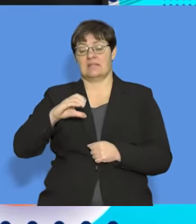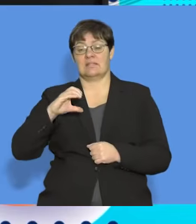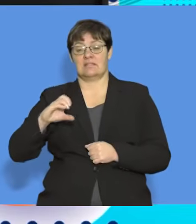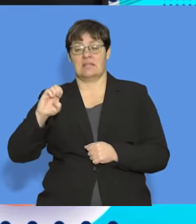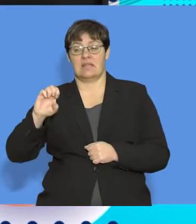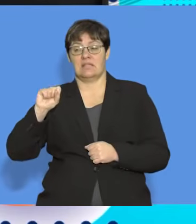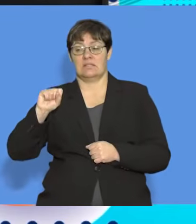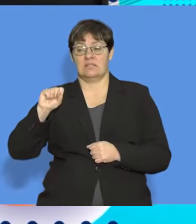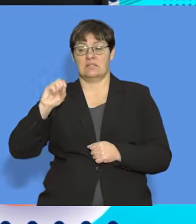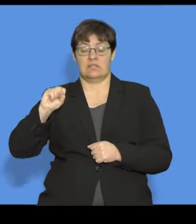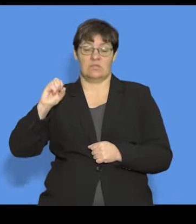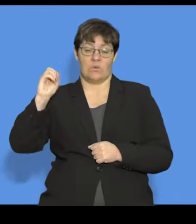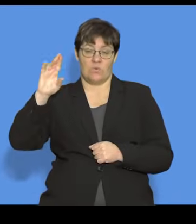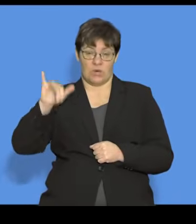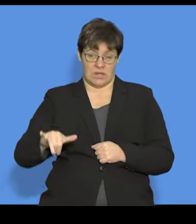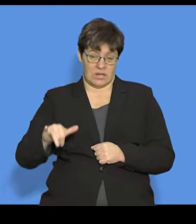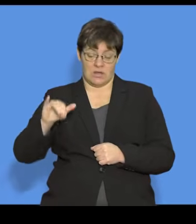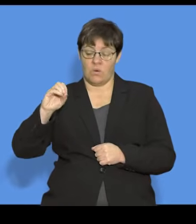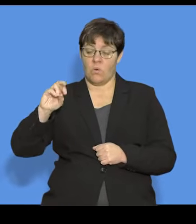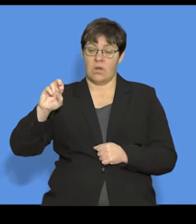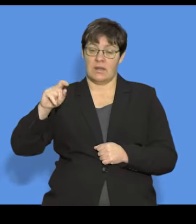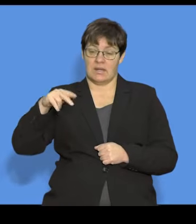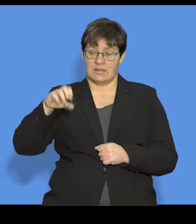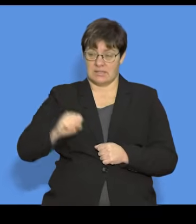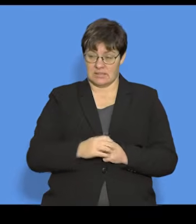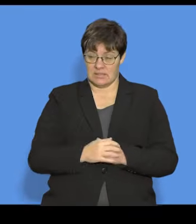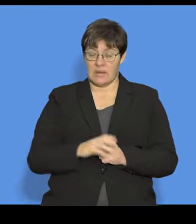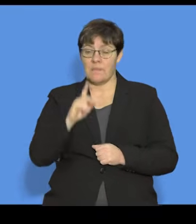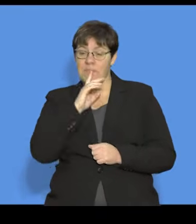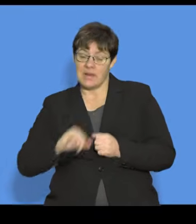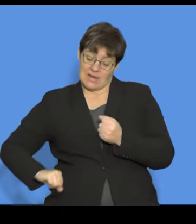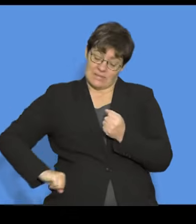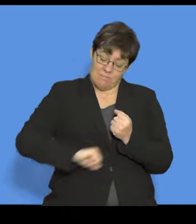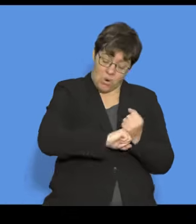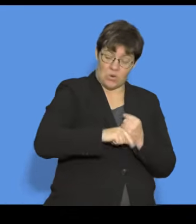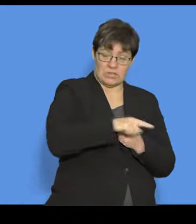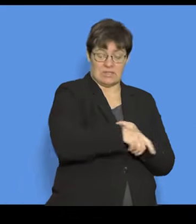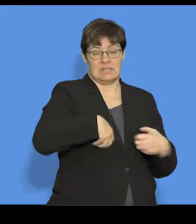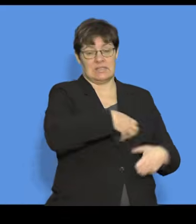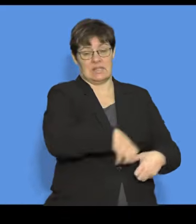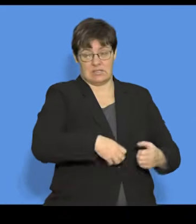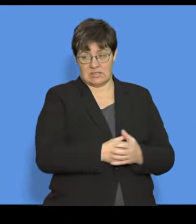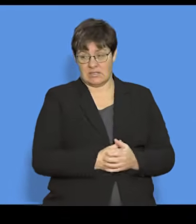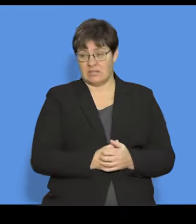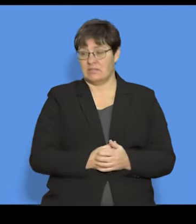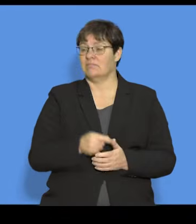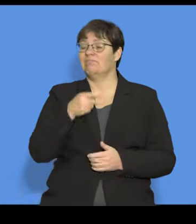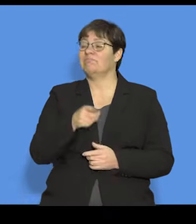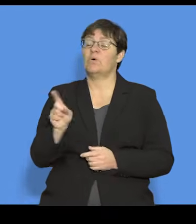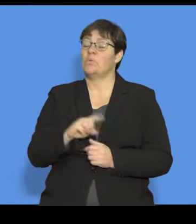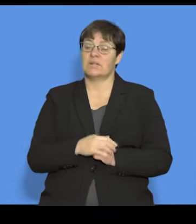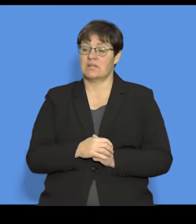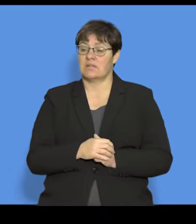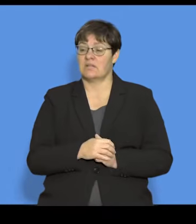other functions, but they're also associated and accessory to aid the process of digestion. So these accessory